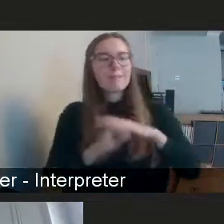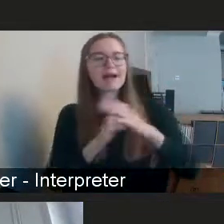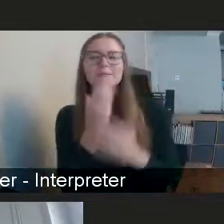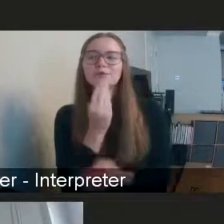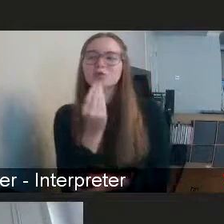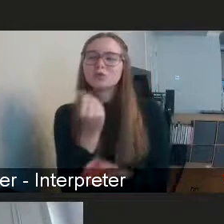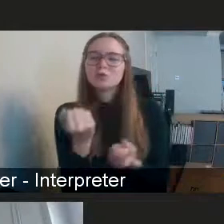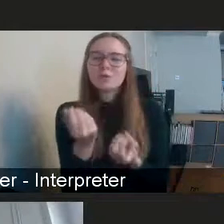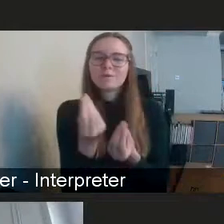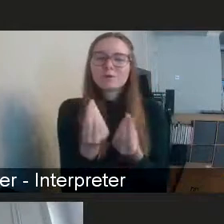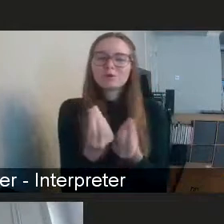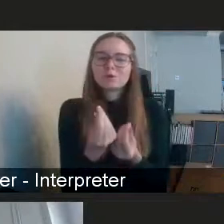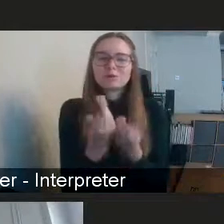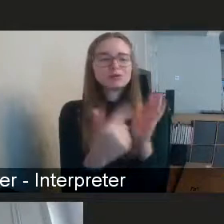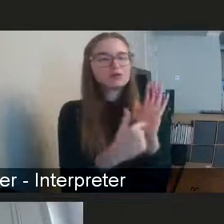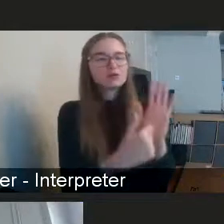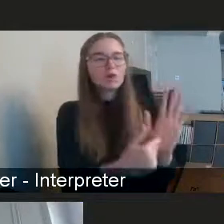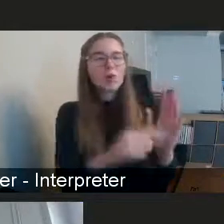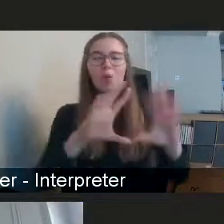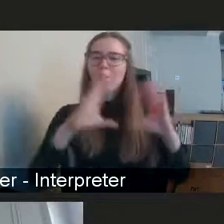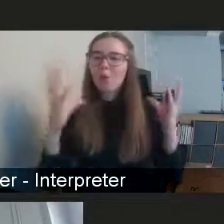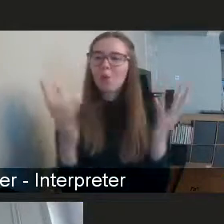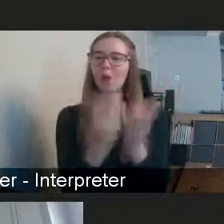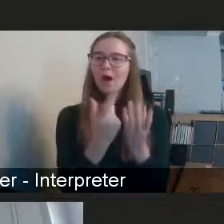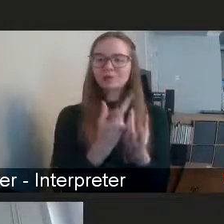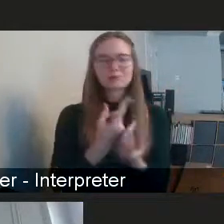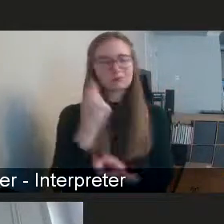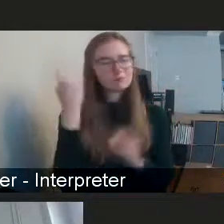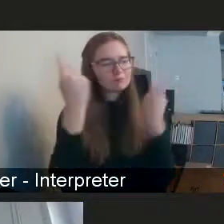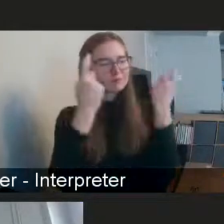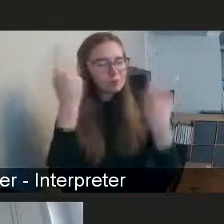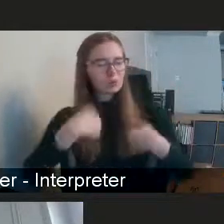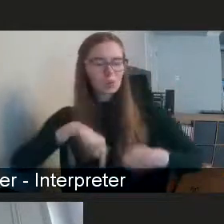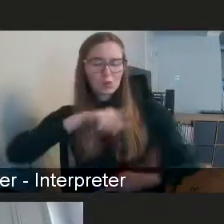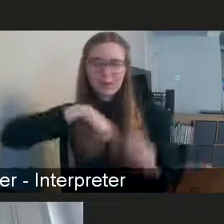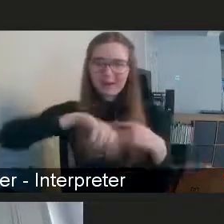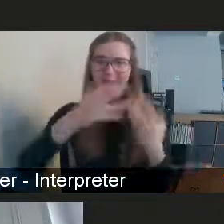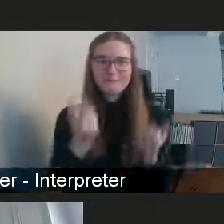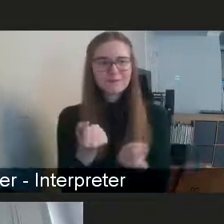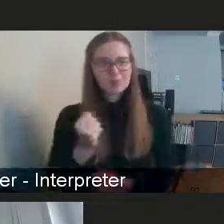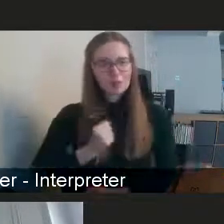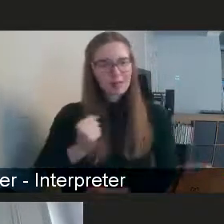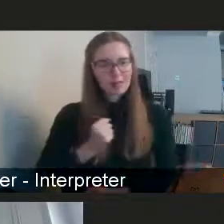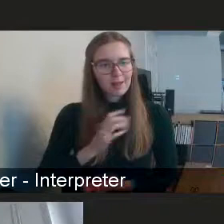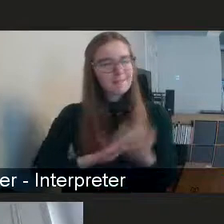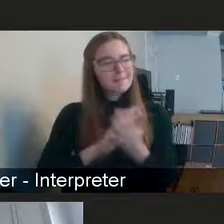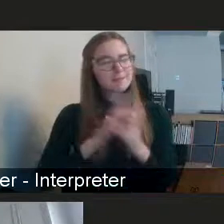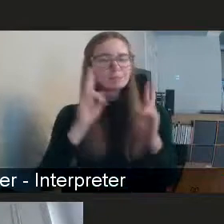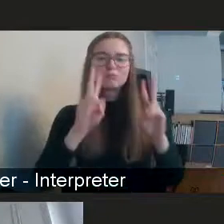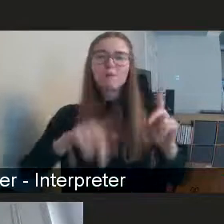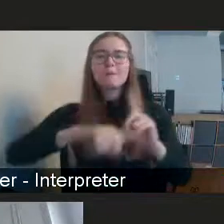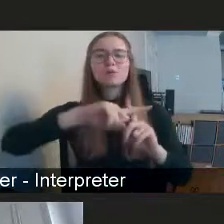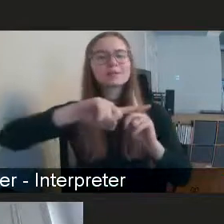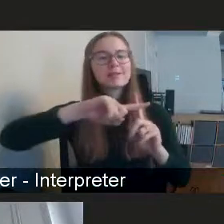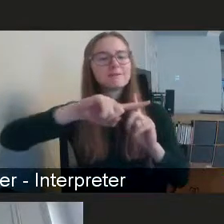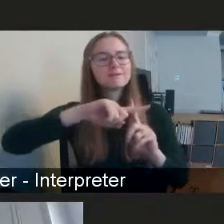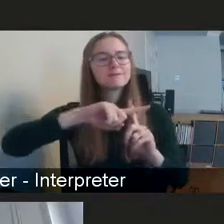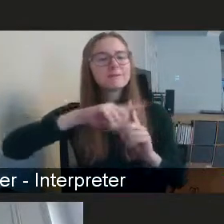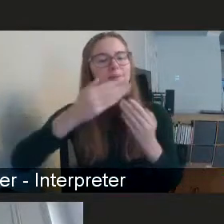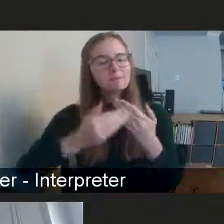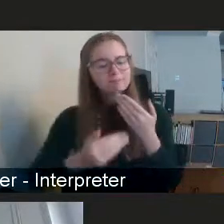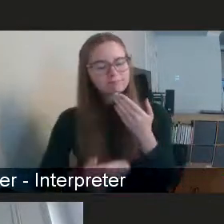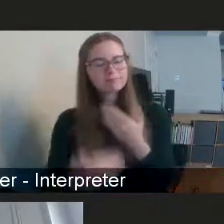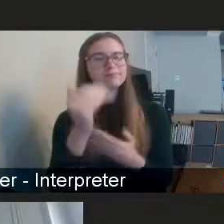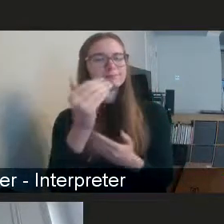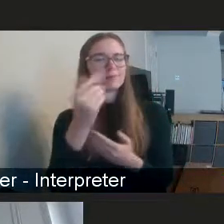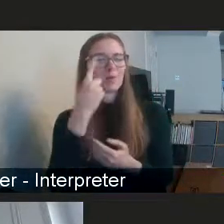it, showcasing it on the world stage, the innovation that we have, so that we look positively towards that and move forward to say what we